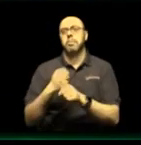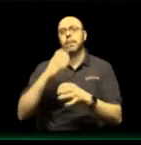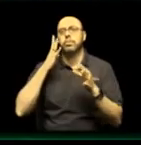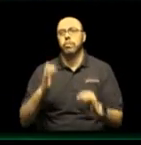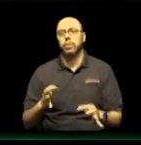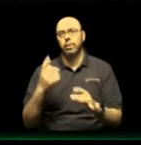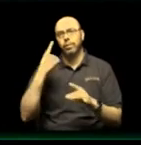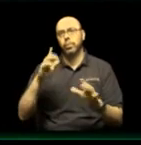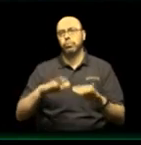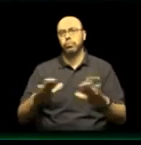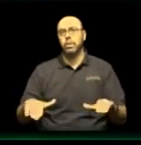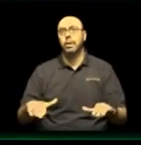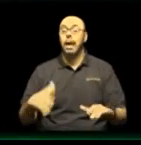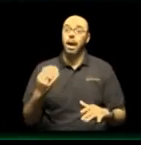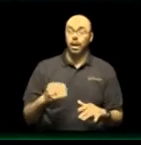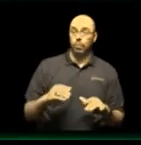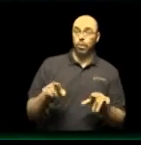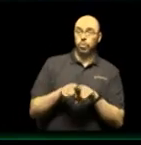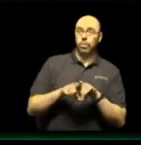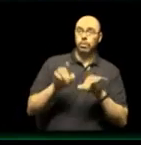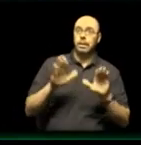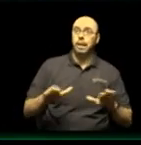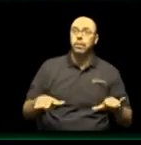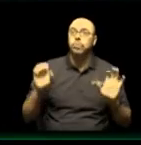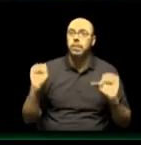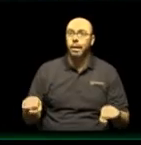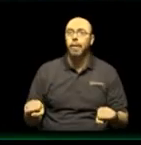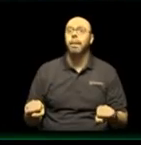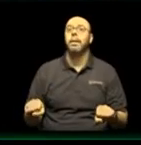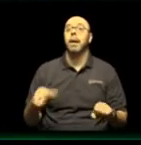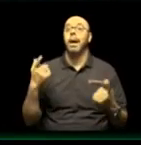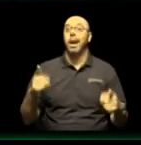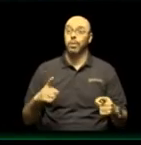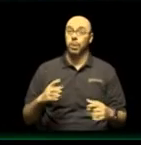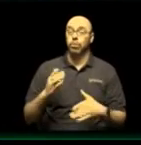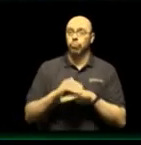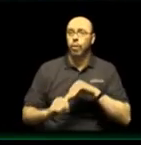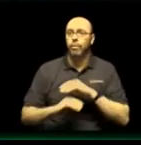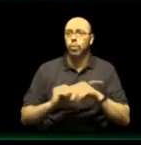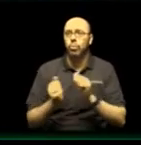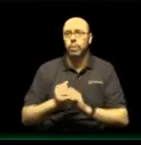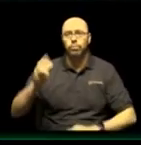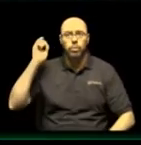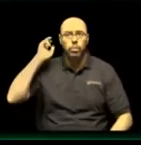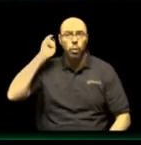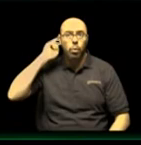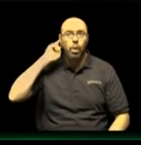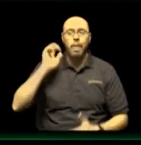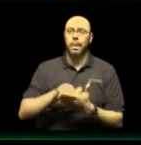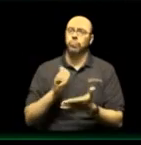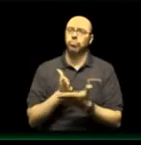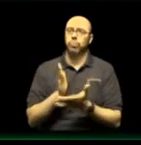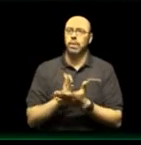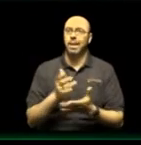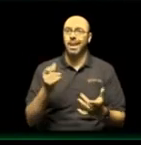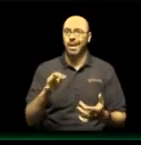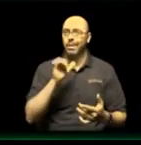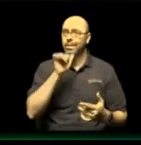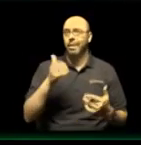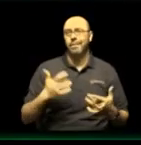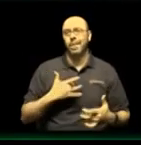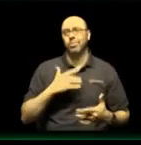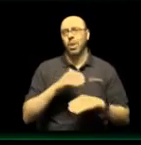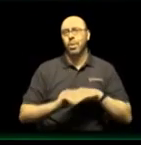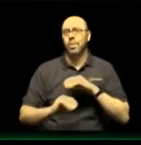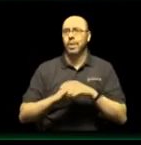And also the kids too. If the kids feel comfortable with Cochlear, sure, that'd be good. If you don't feel comfortable with Cochlear,